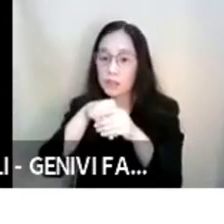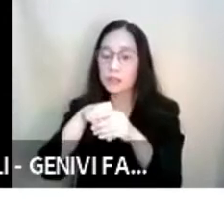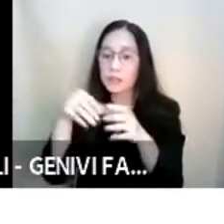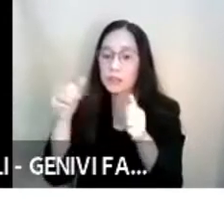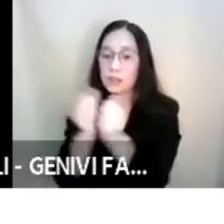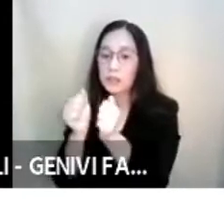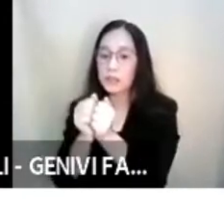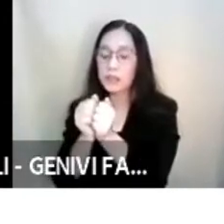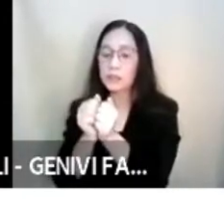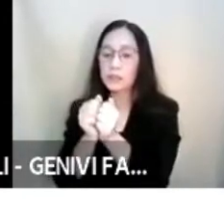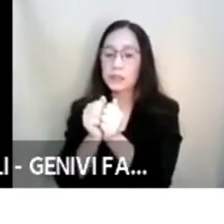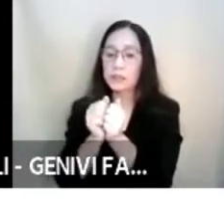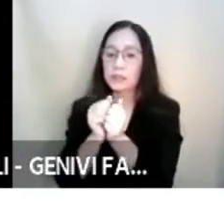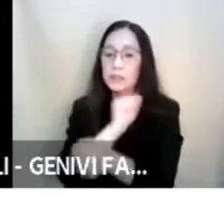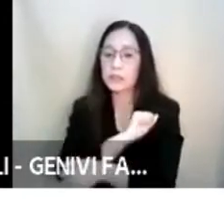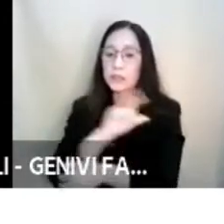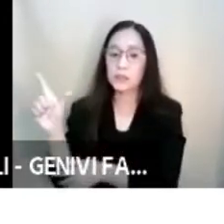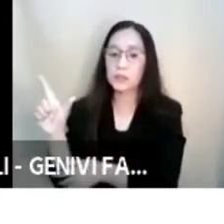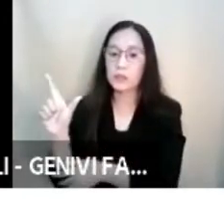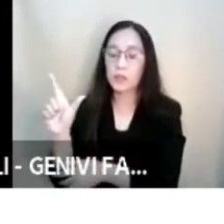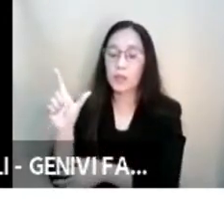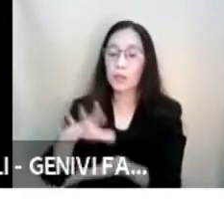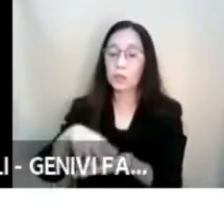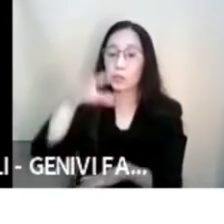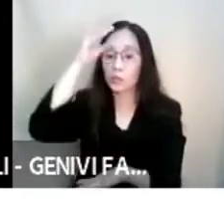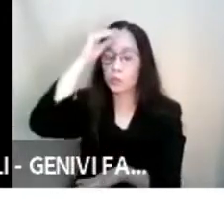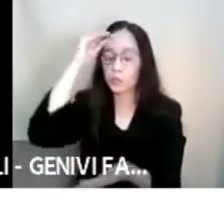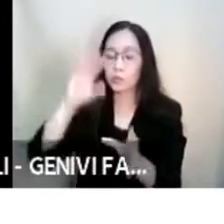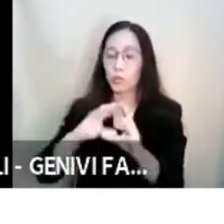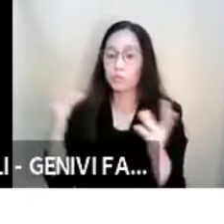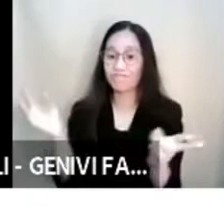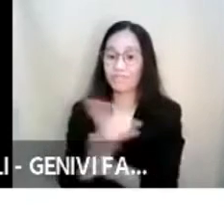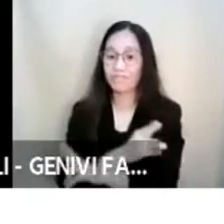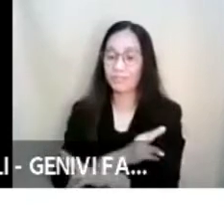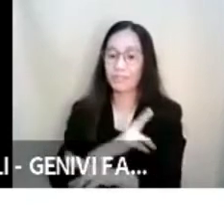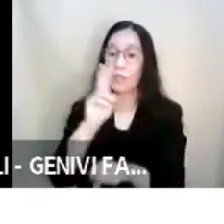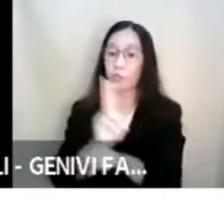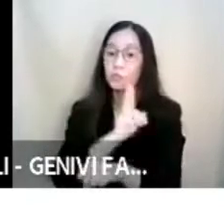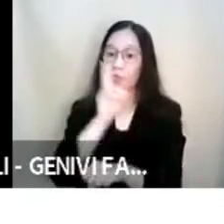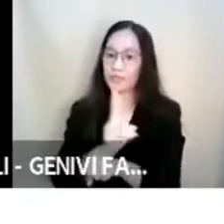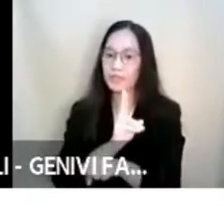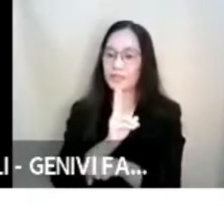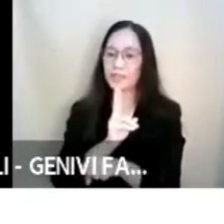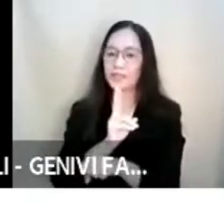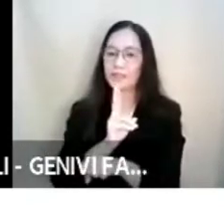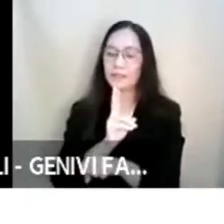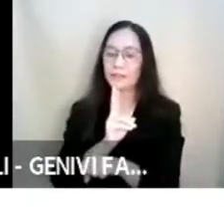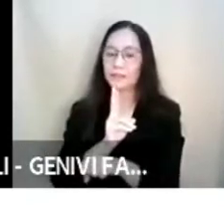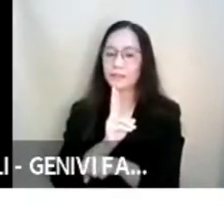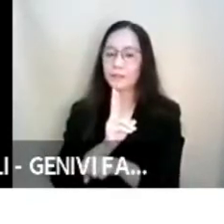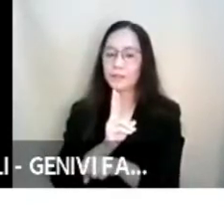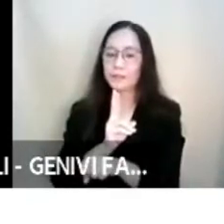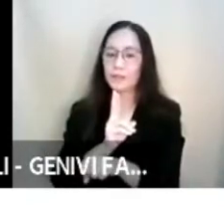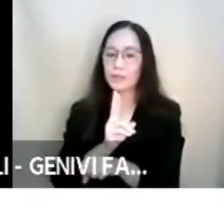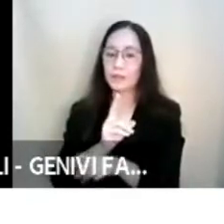napagsasama-sama lahat ng mga natutunan nila in the classroom and really applying it in the